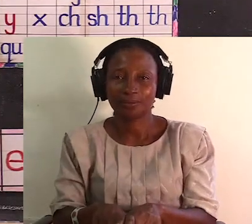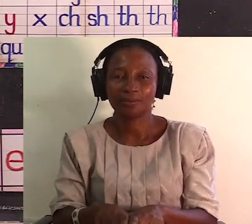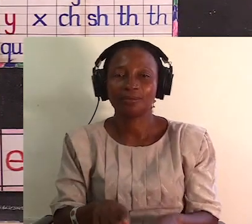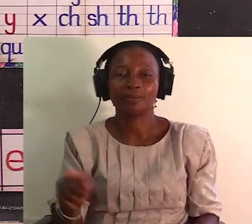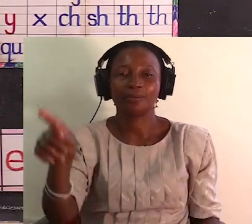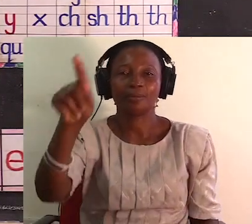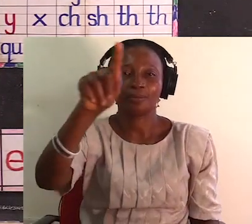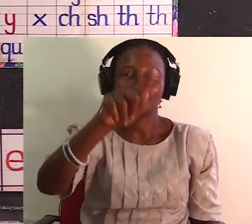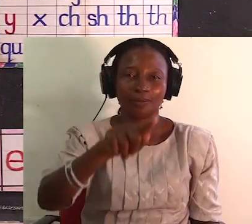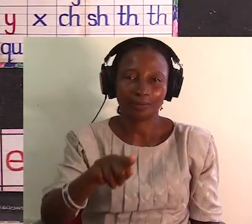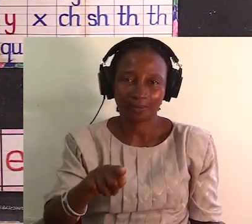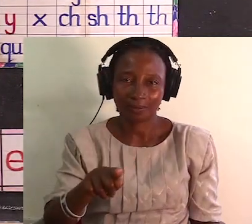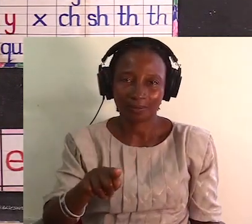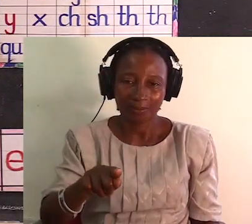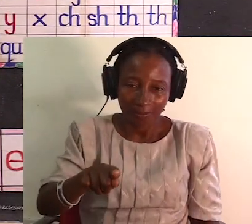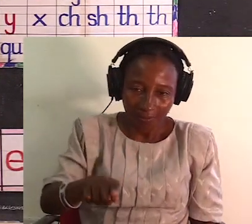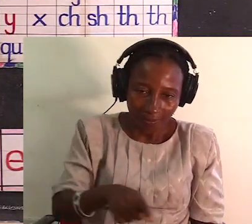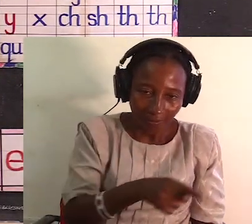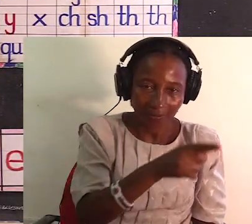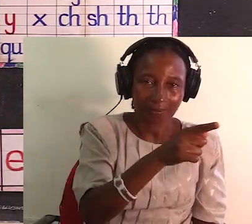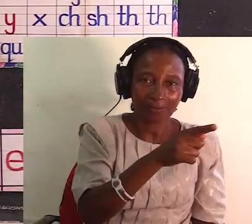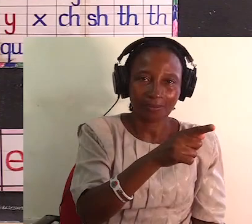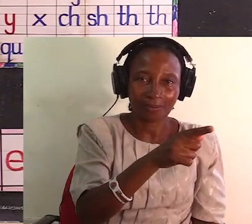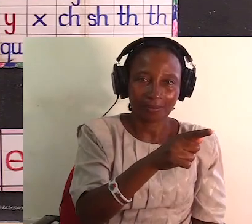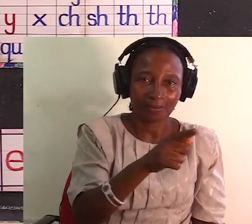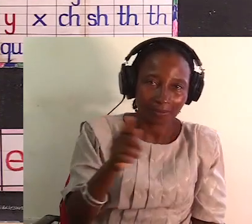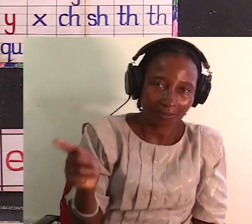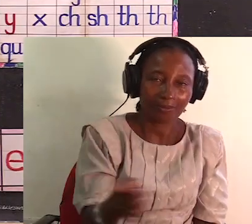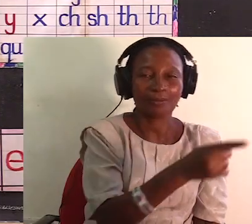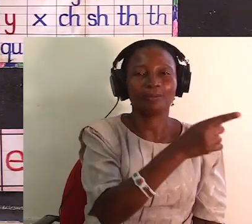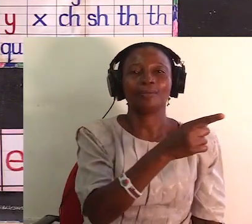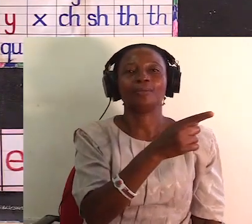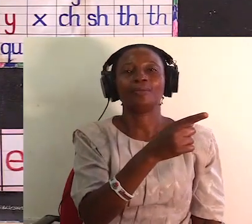while we are saying curly down, curve,